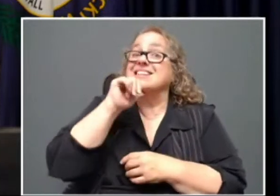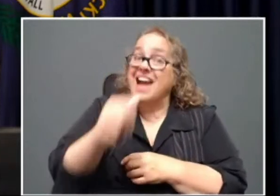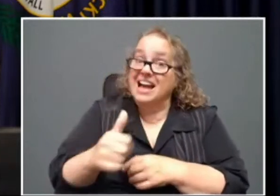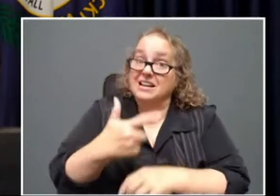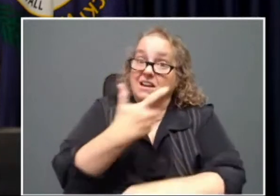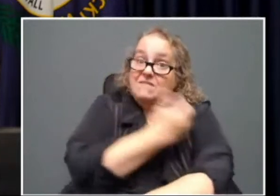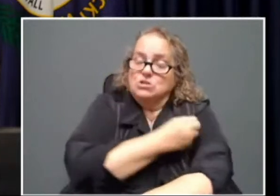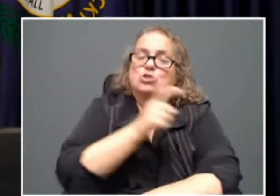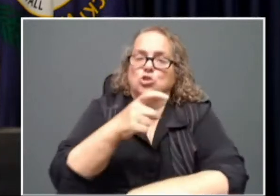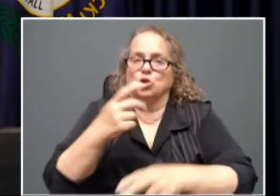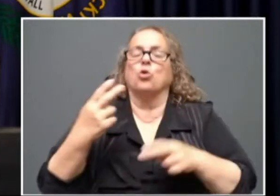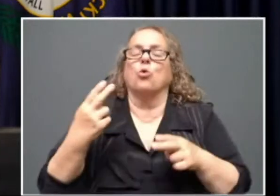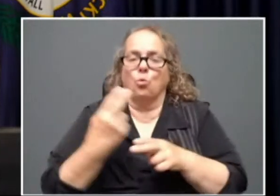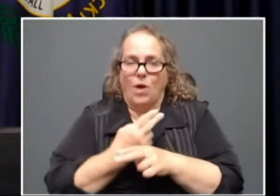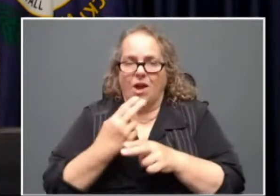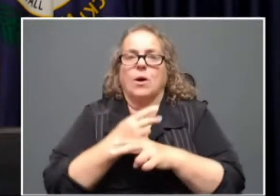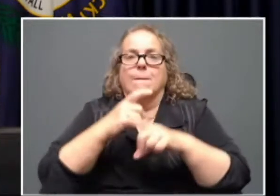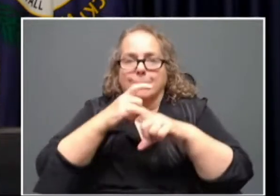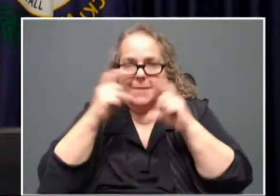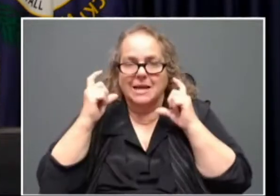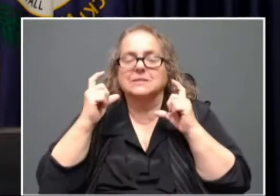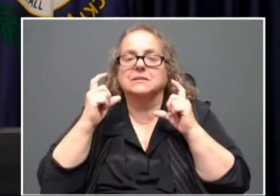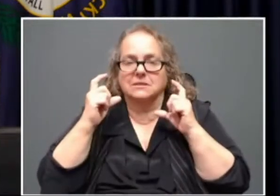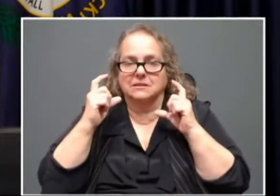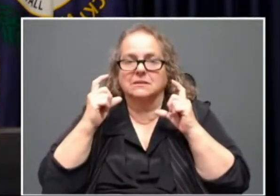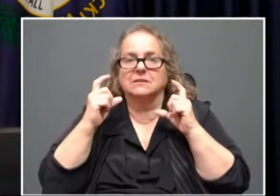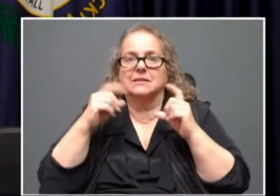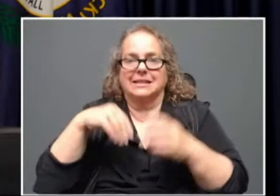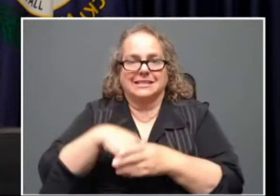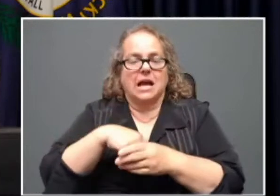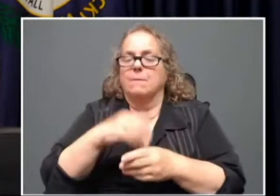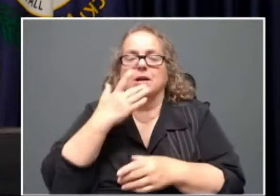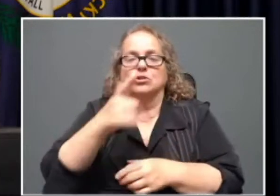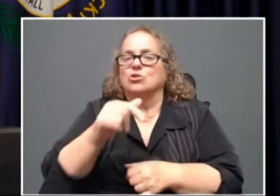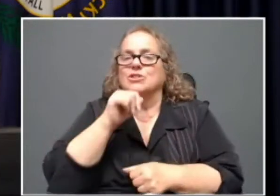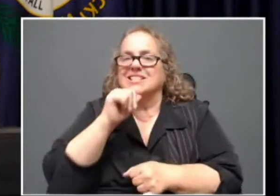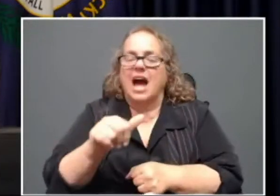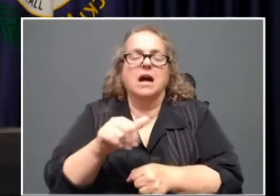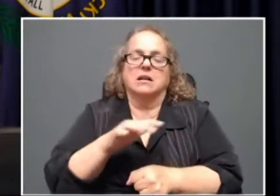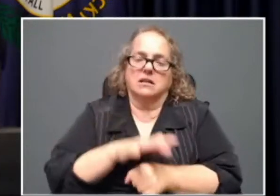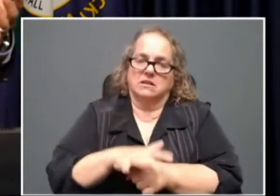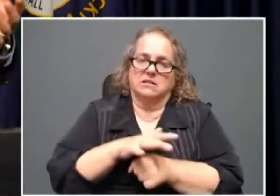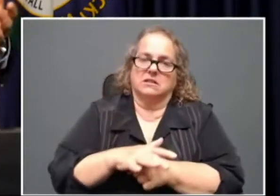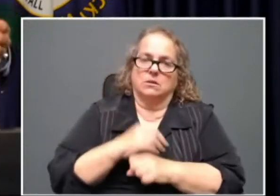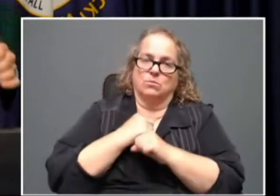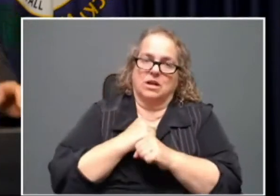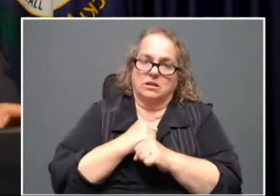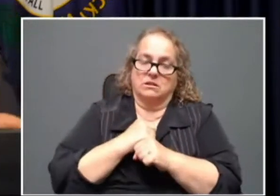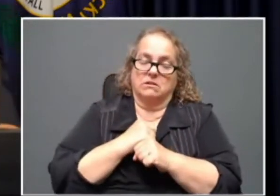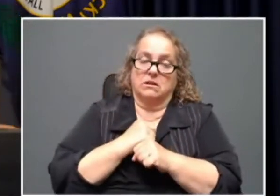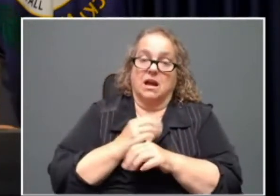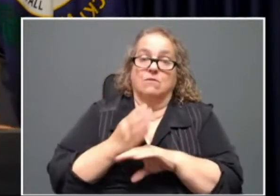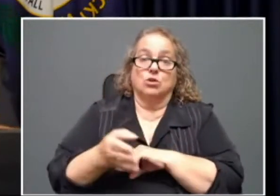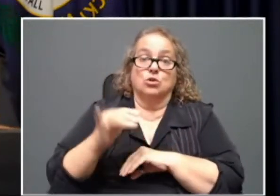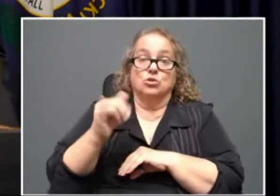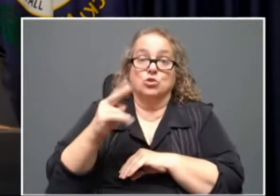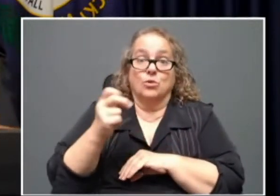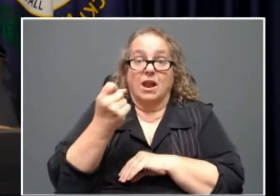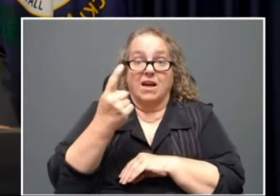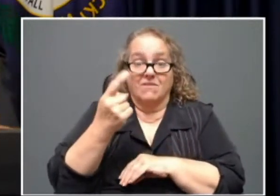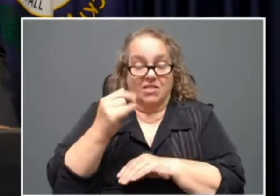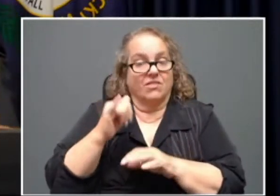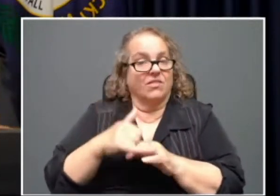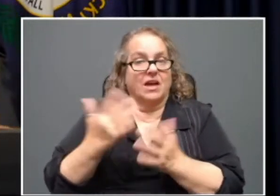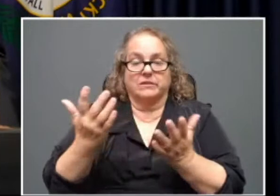wearing a mask inside because you are not sufficiently protected. June 11th, that goes away except